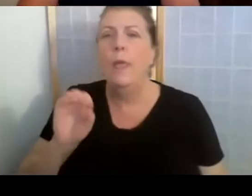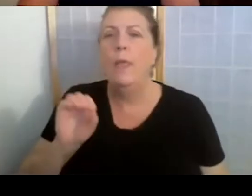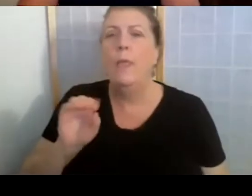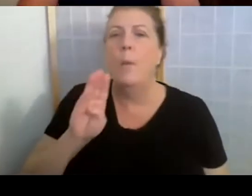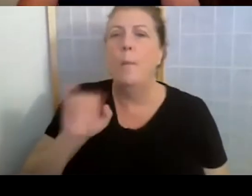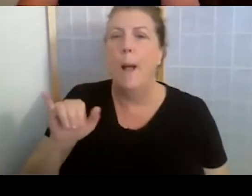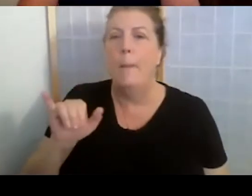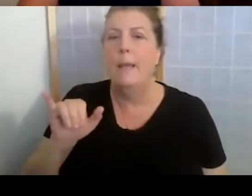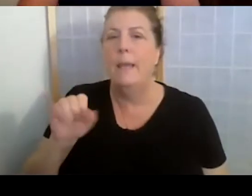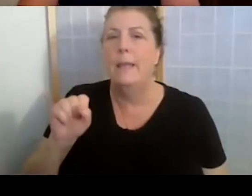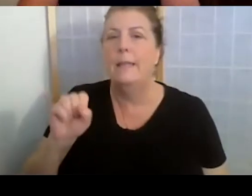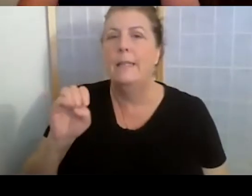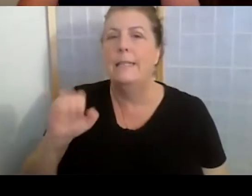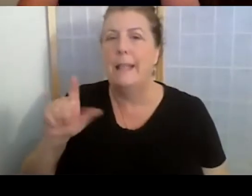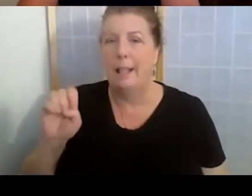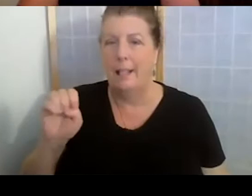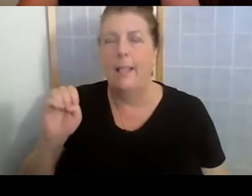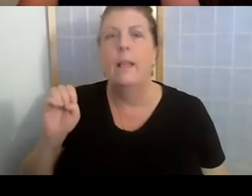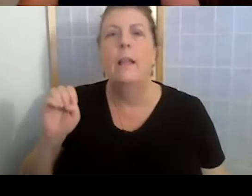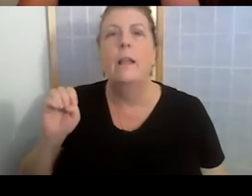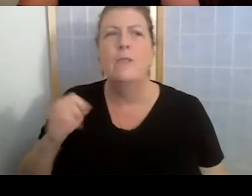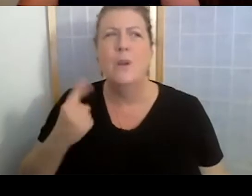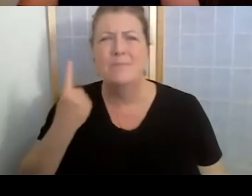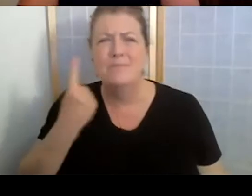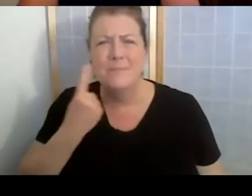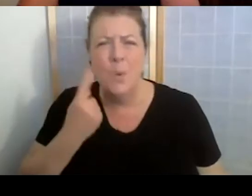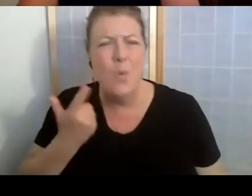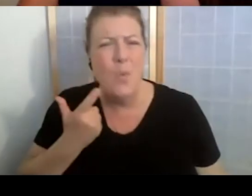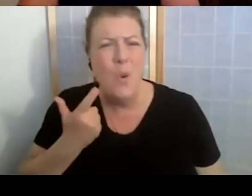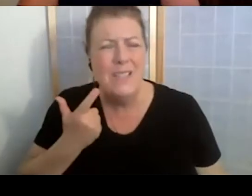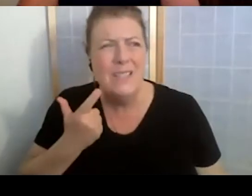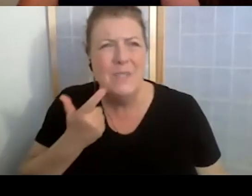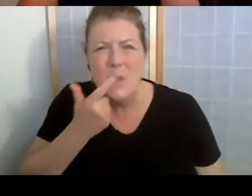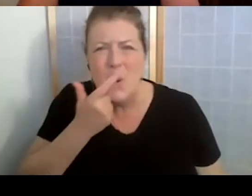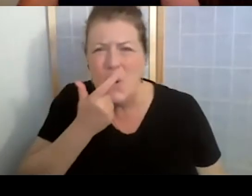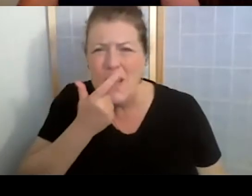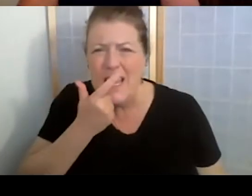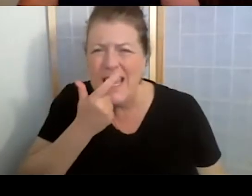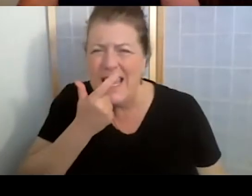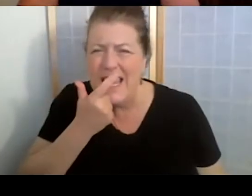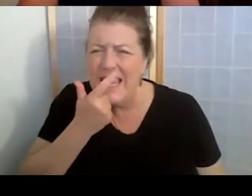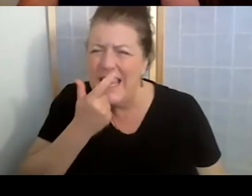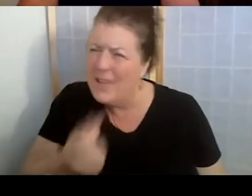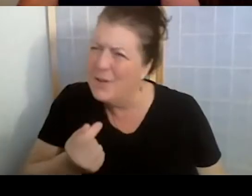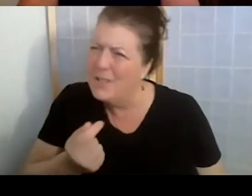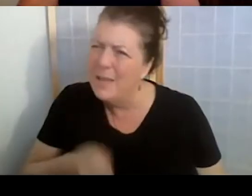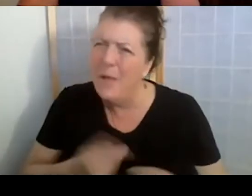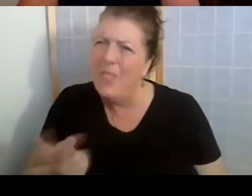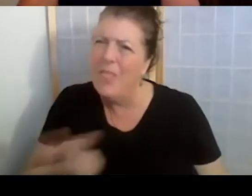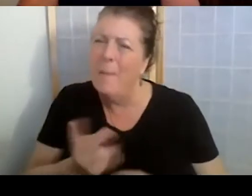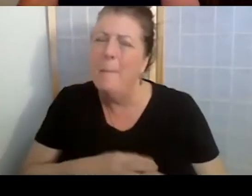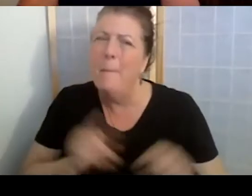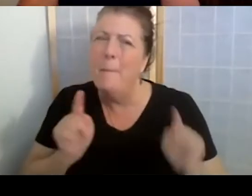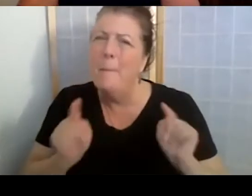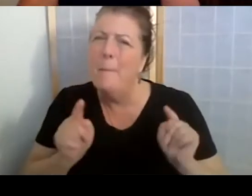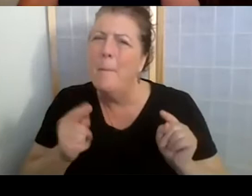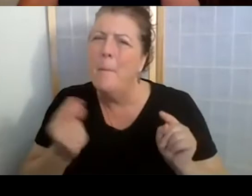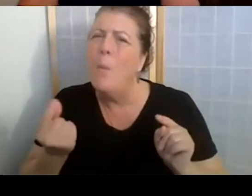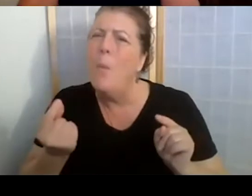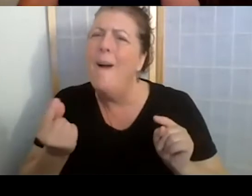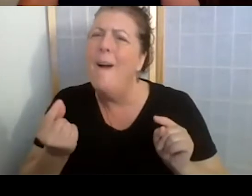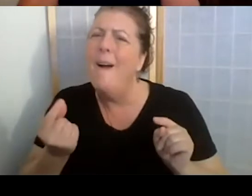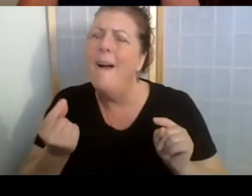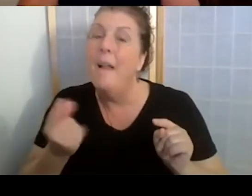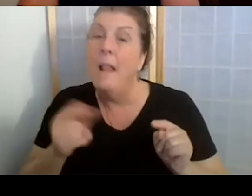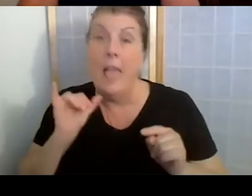so interesting. And that led to the awareness, you know, that's also documented in her, in